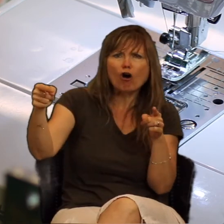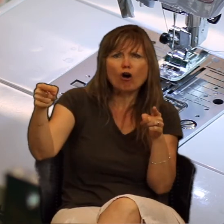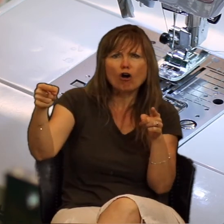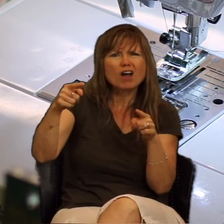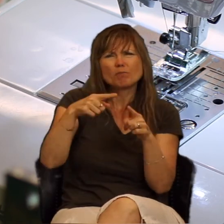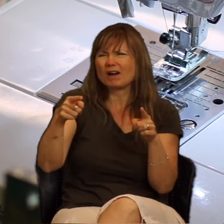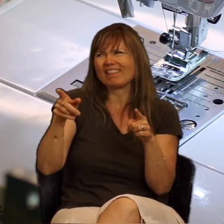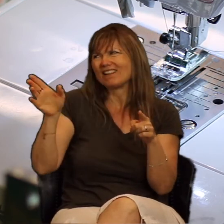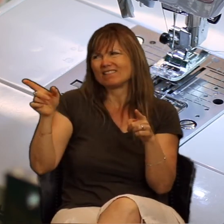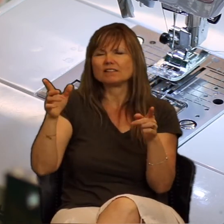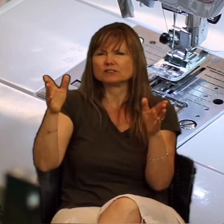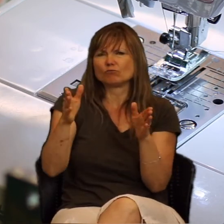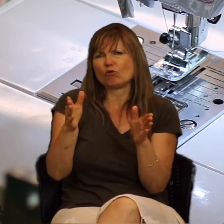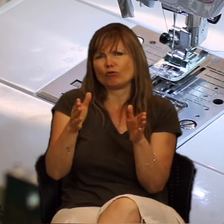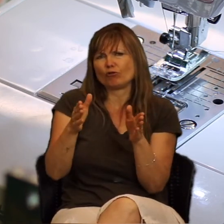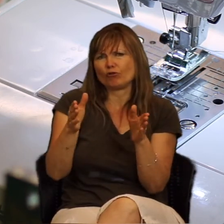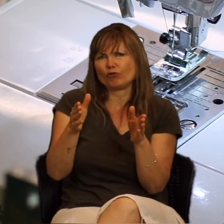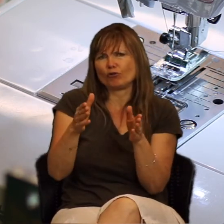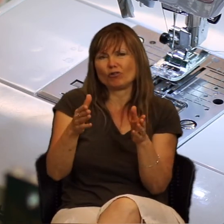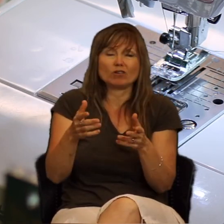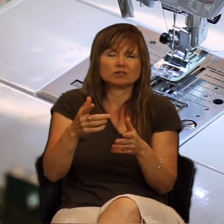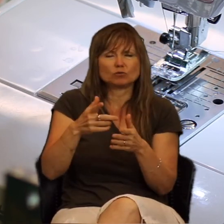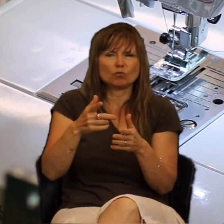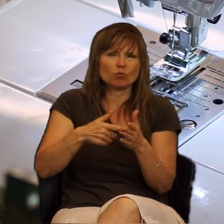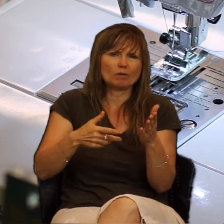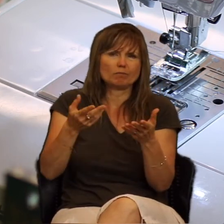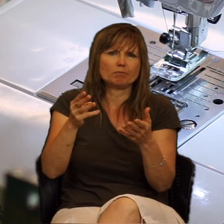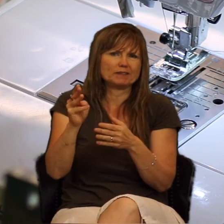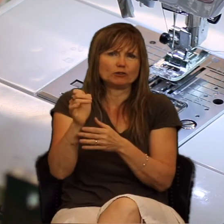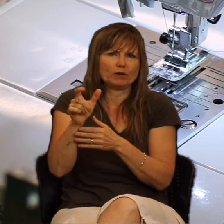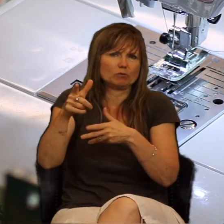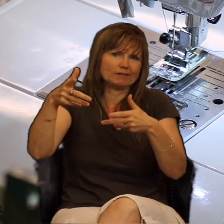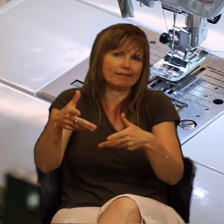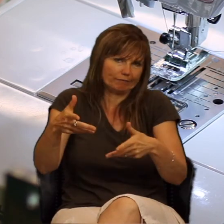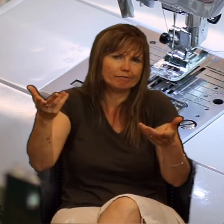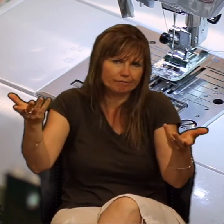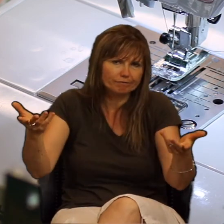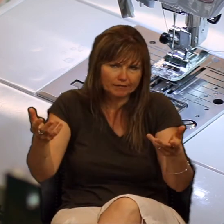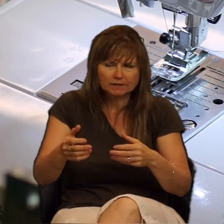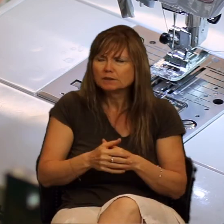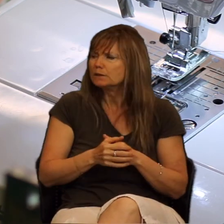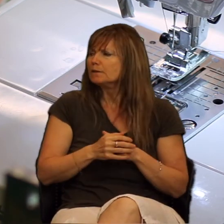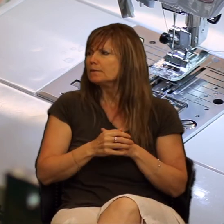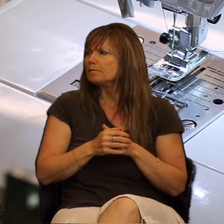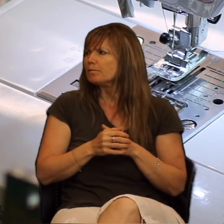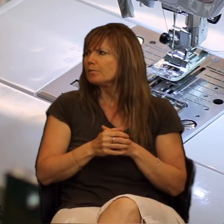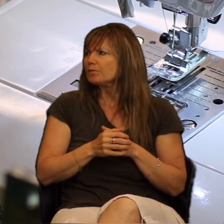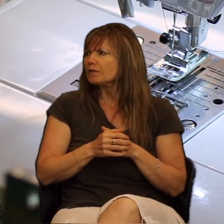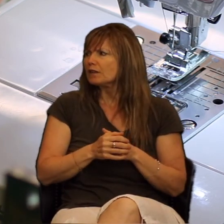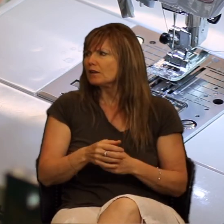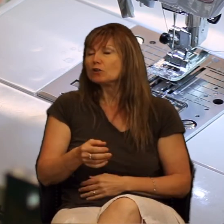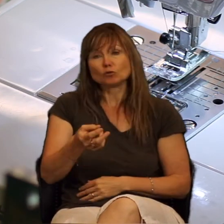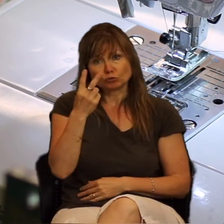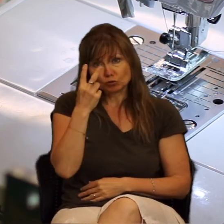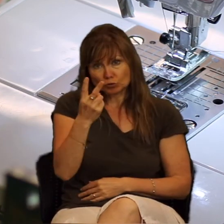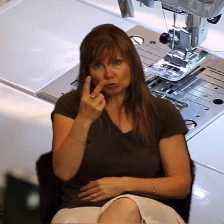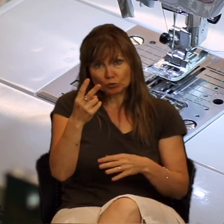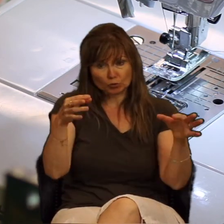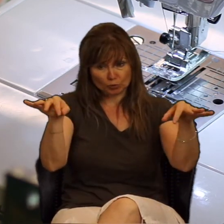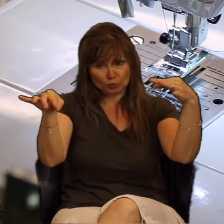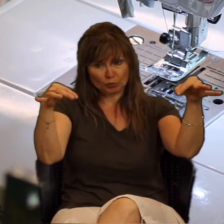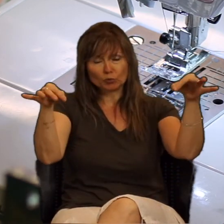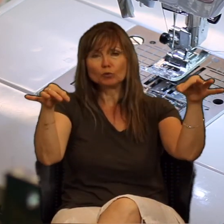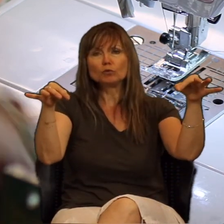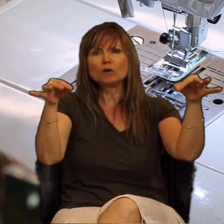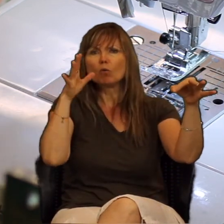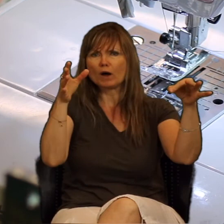a little bit short pockets today because that's what we have. So I'm just going to take 2 of the pieces, and because my